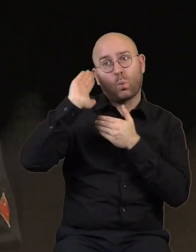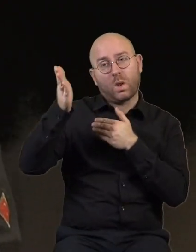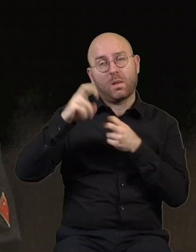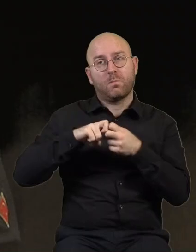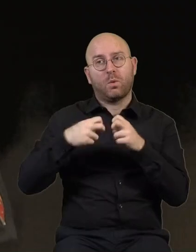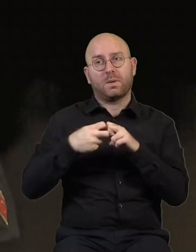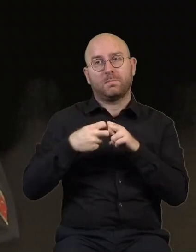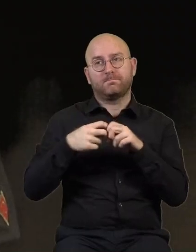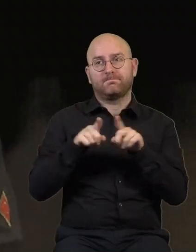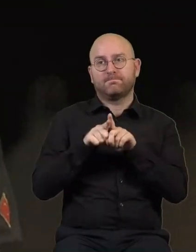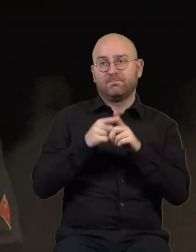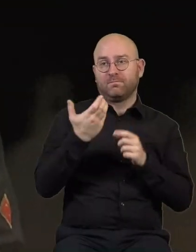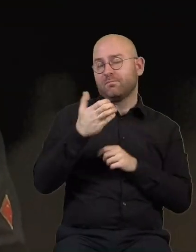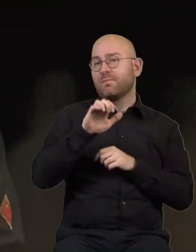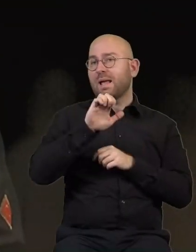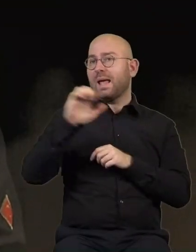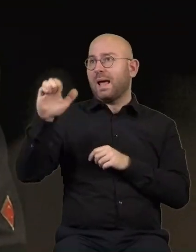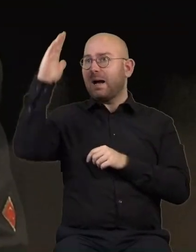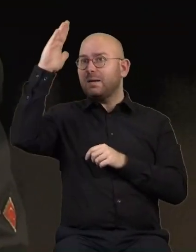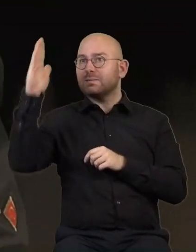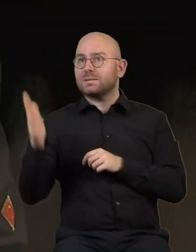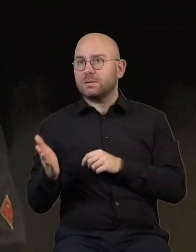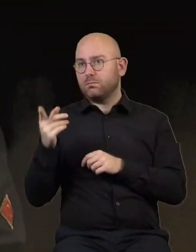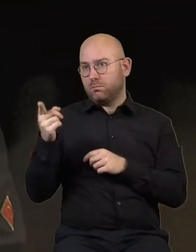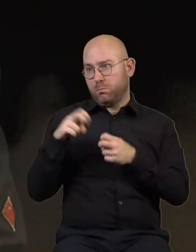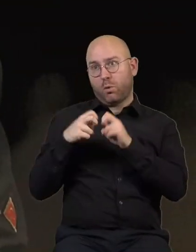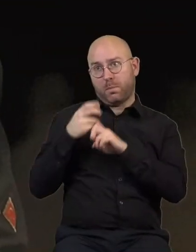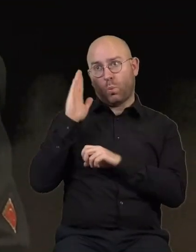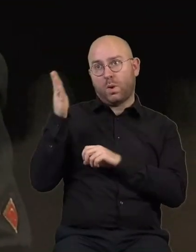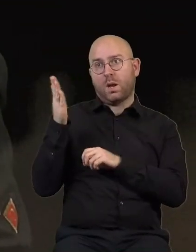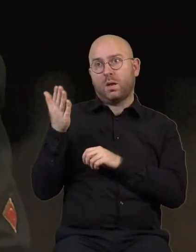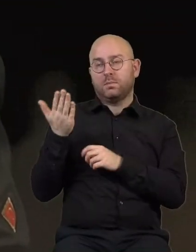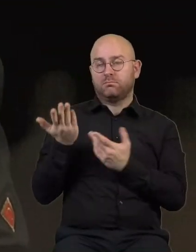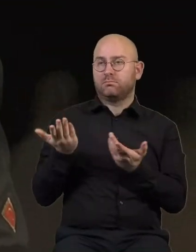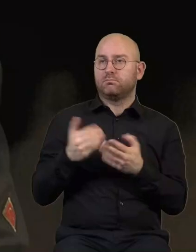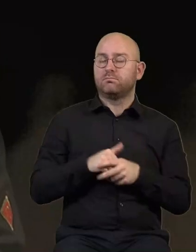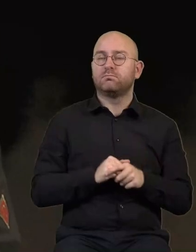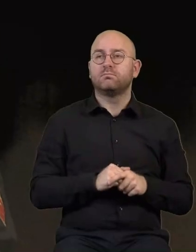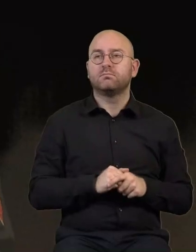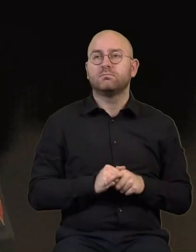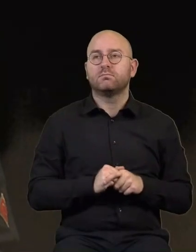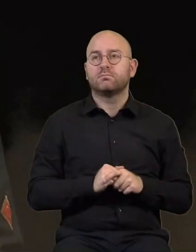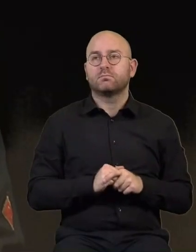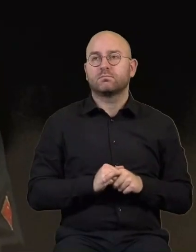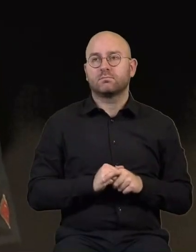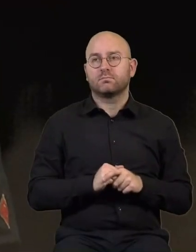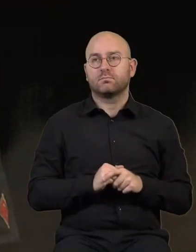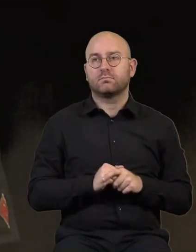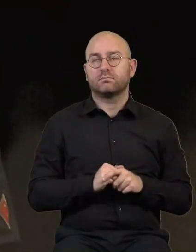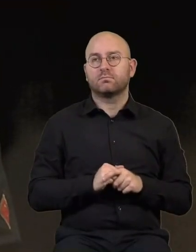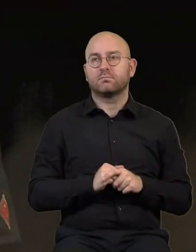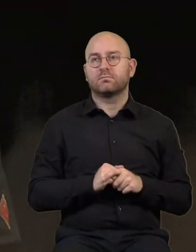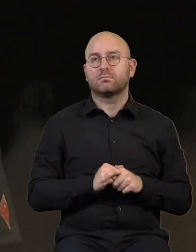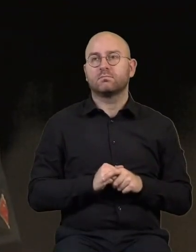So redundancy is a word, a buzzword that has not been stated yet. So meaning also